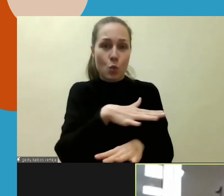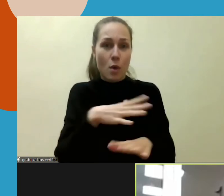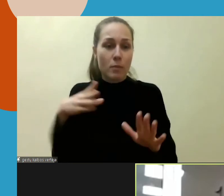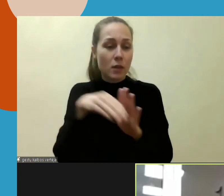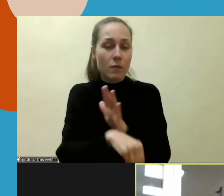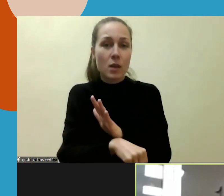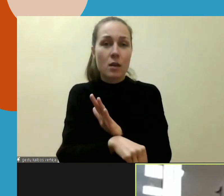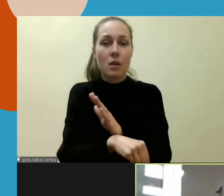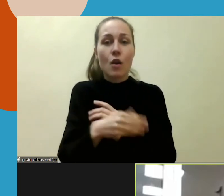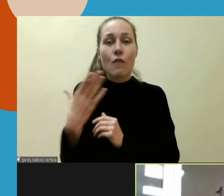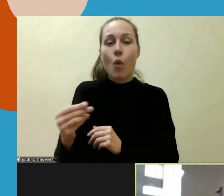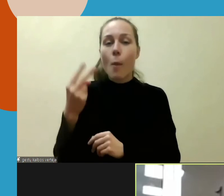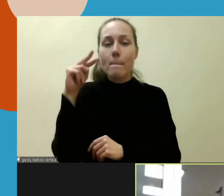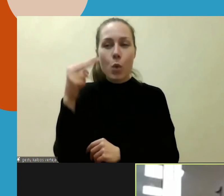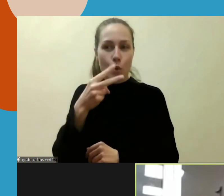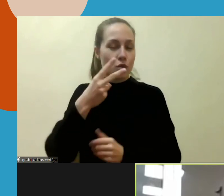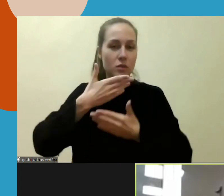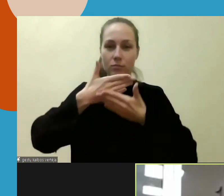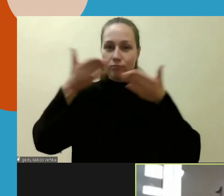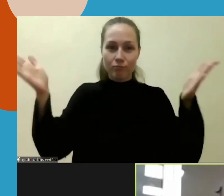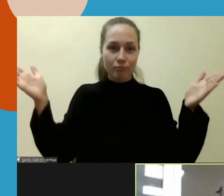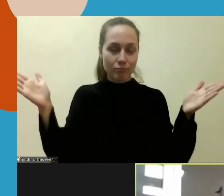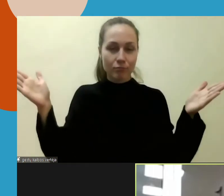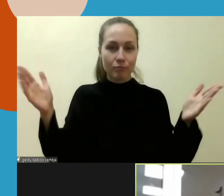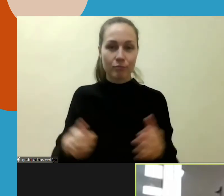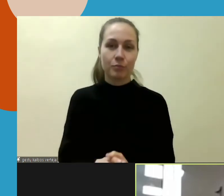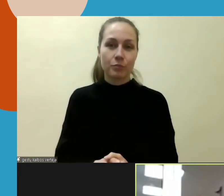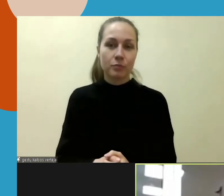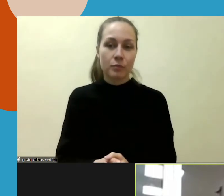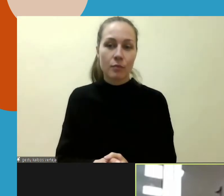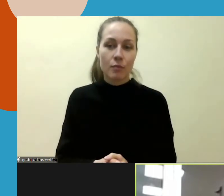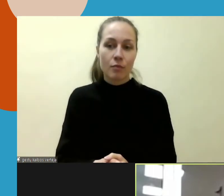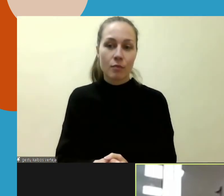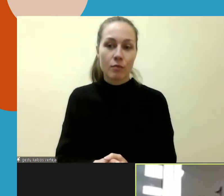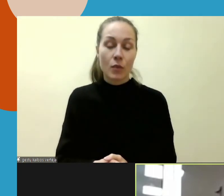Such people have traveled a lot, they have seen the world, they have